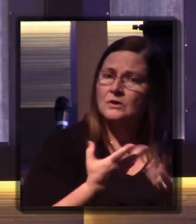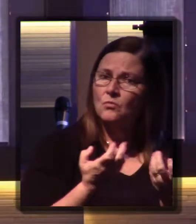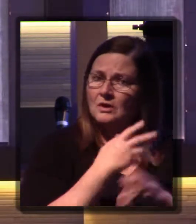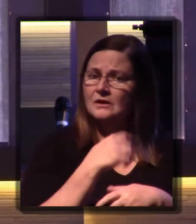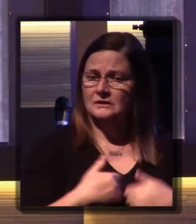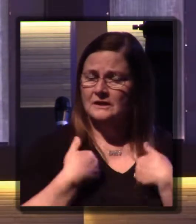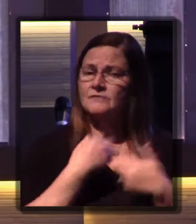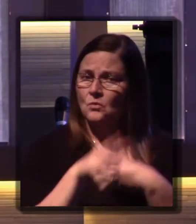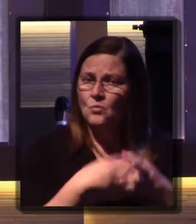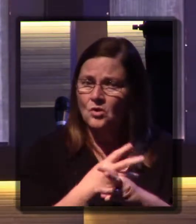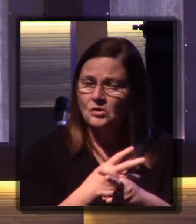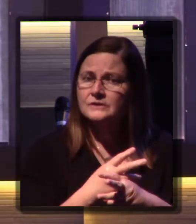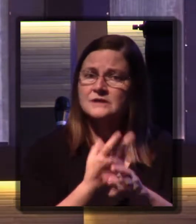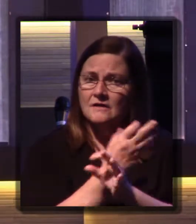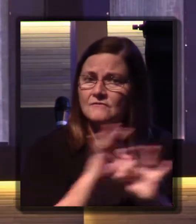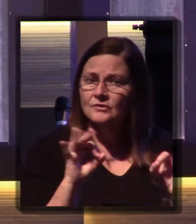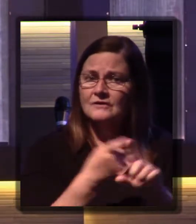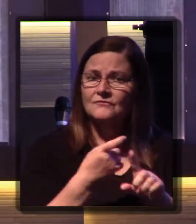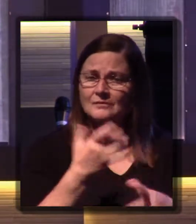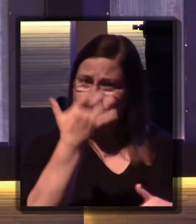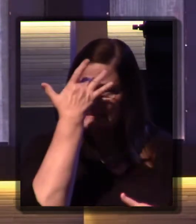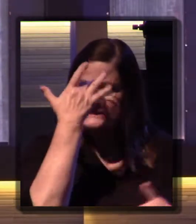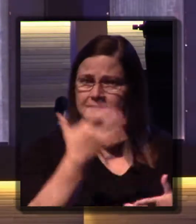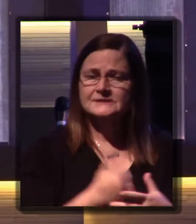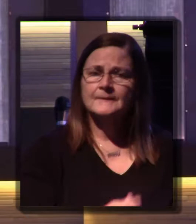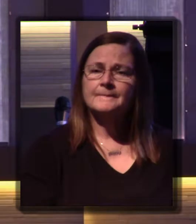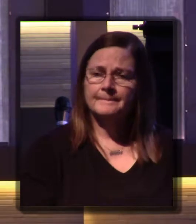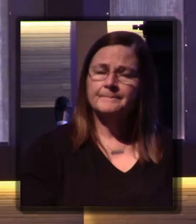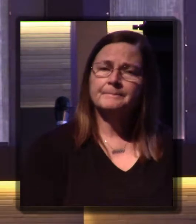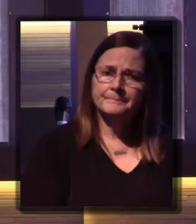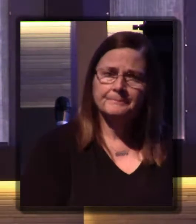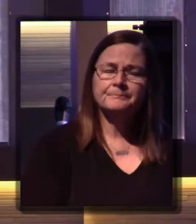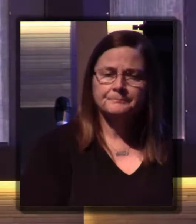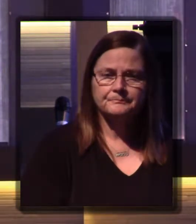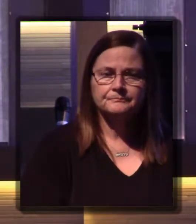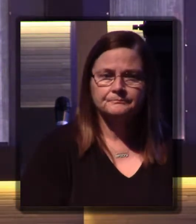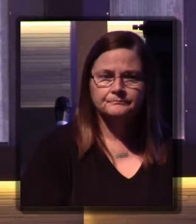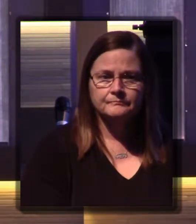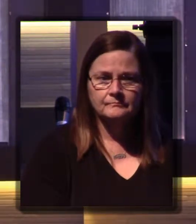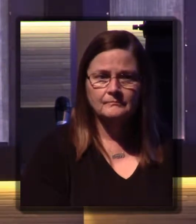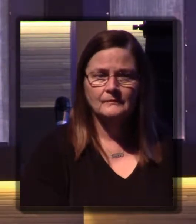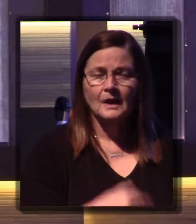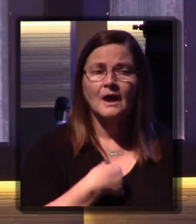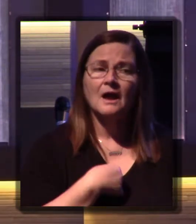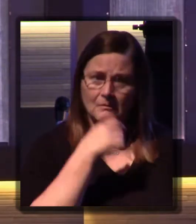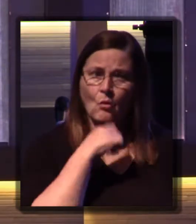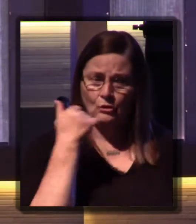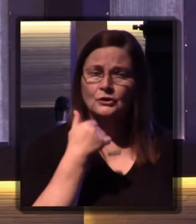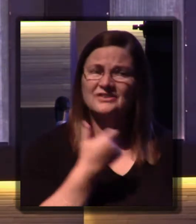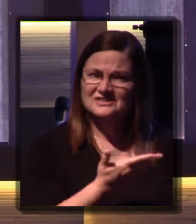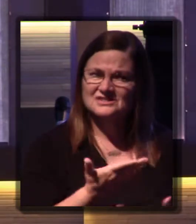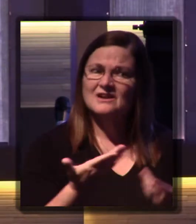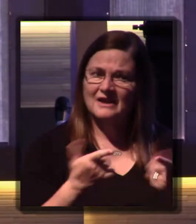live in a world that is free from disease. That's the world we want. Isn't that the life you want? I don't know about you, but I'm getting